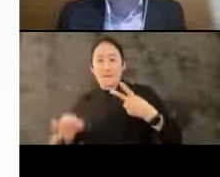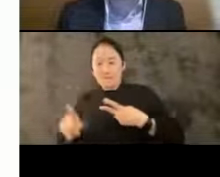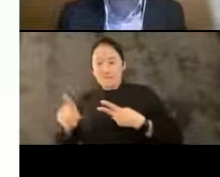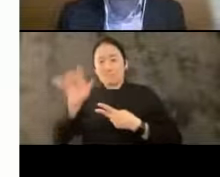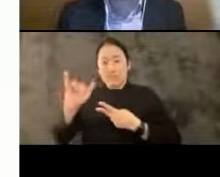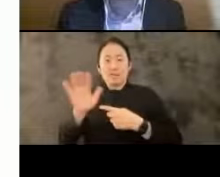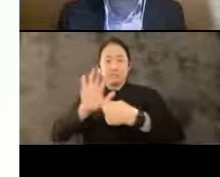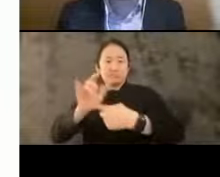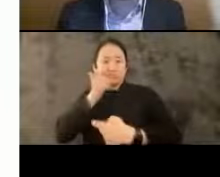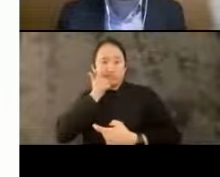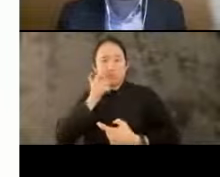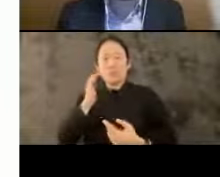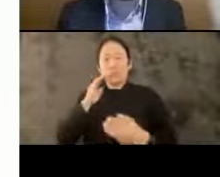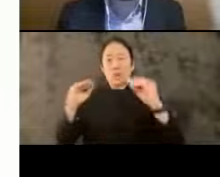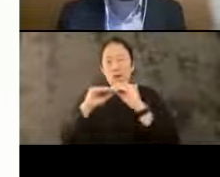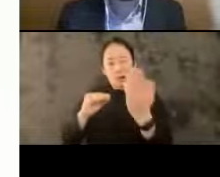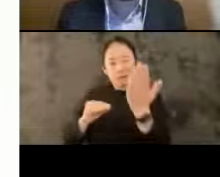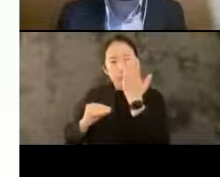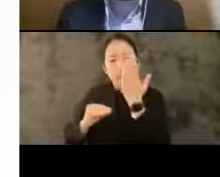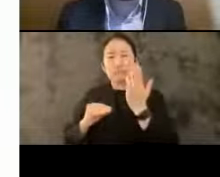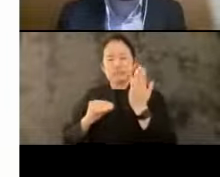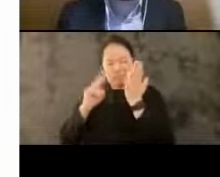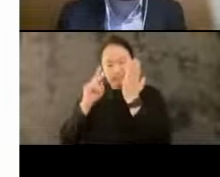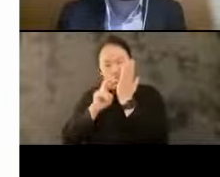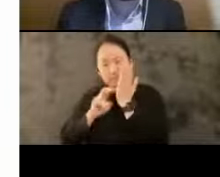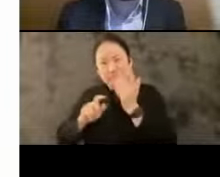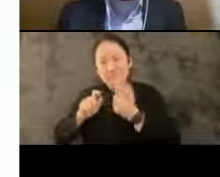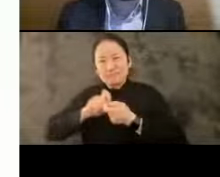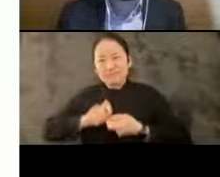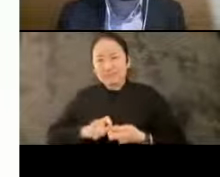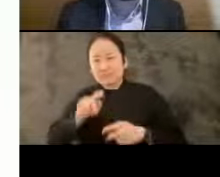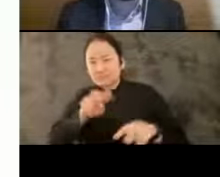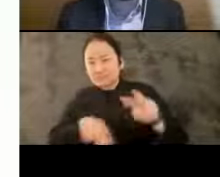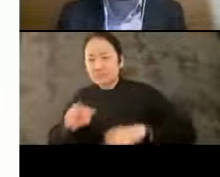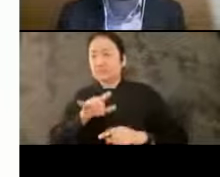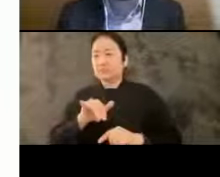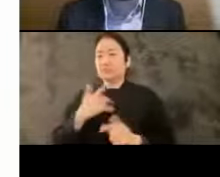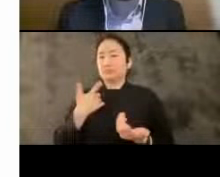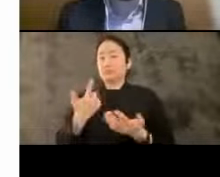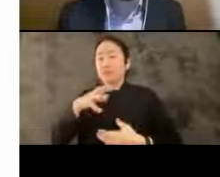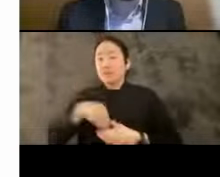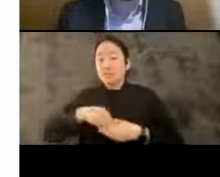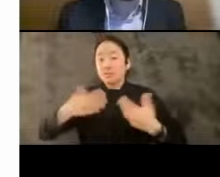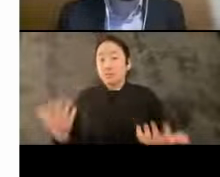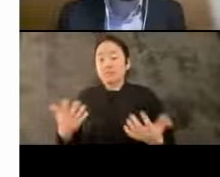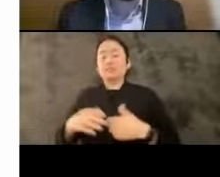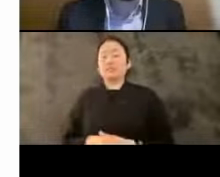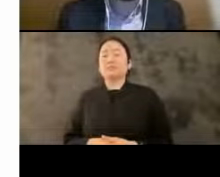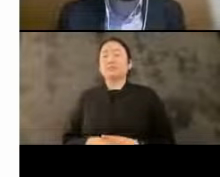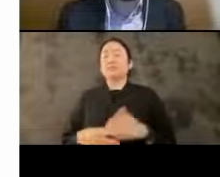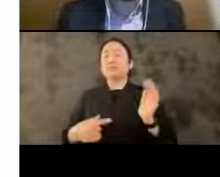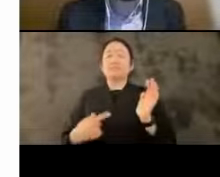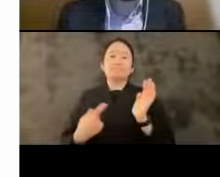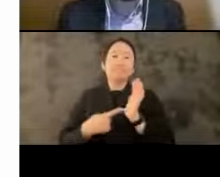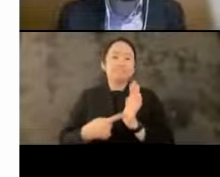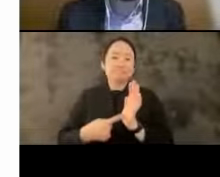more detailed evaluation of those options. And that is going to look at several different factors. Some examples of things that we're going to